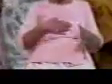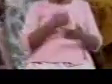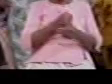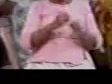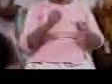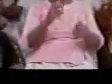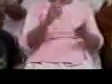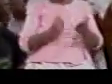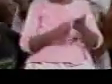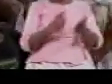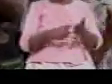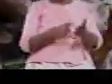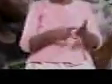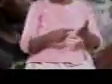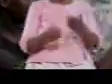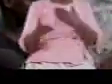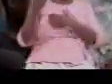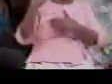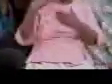Give me another chance.